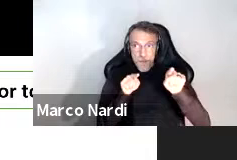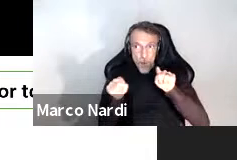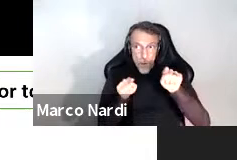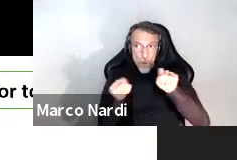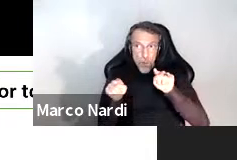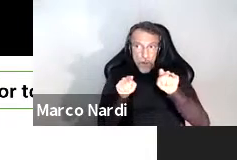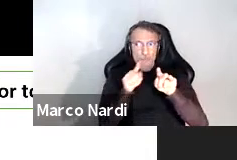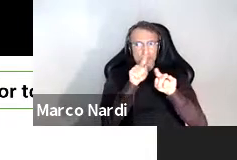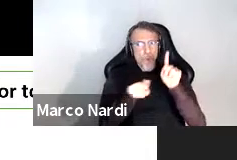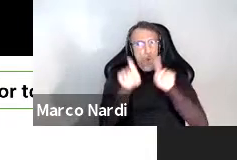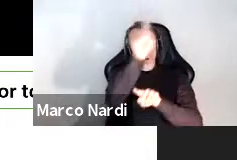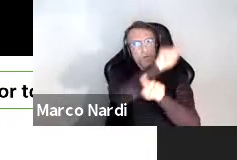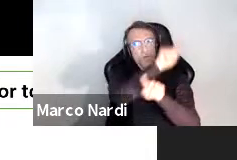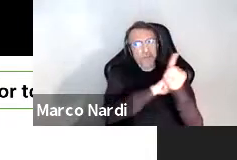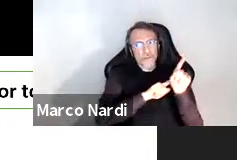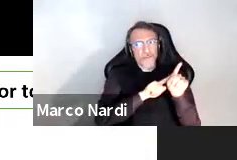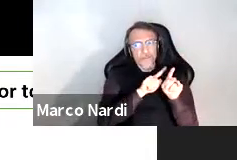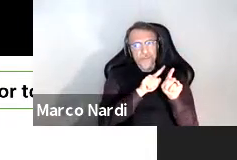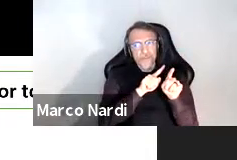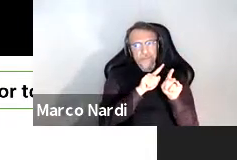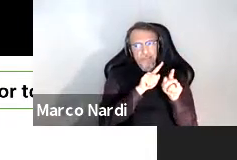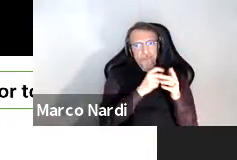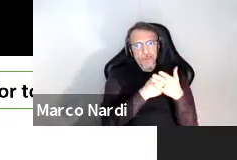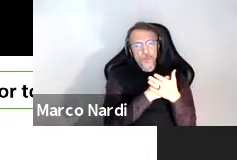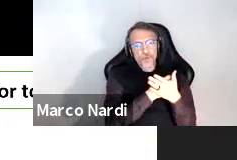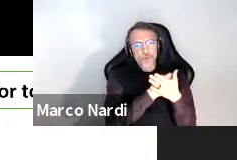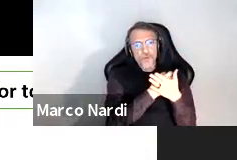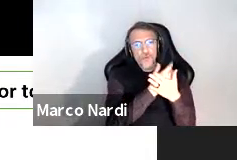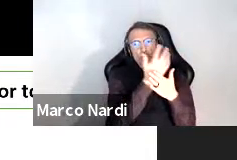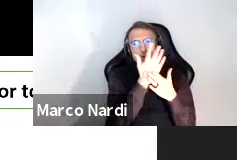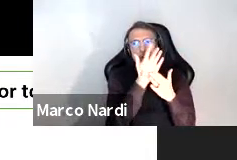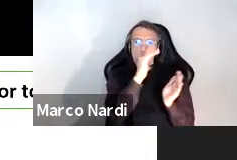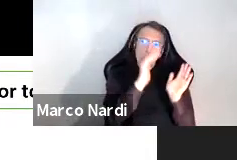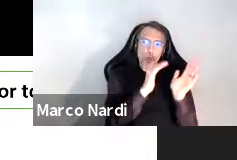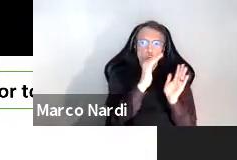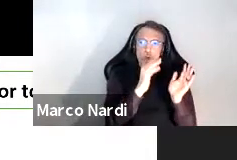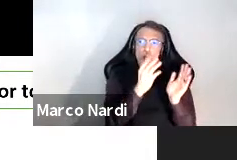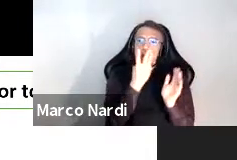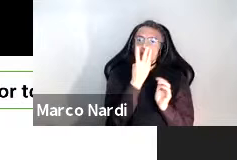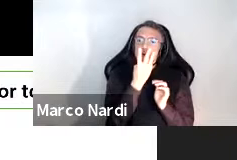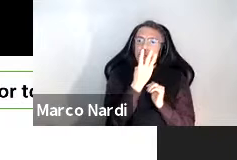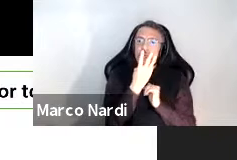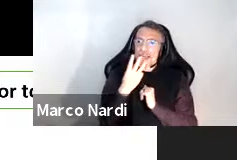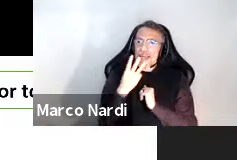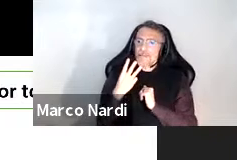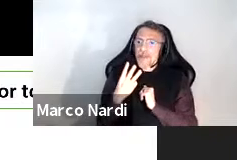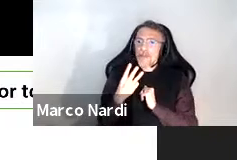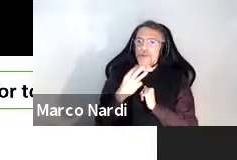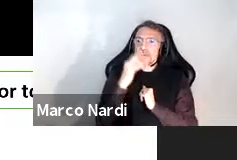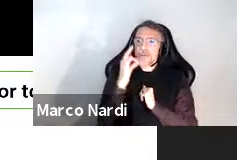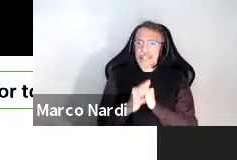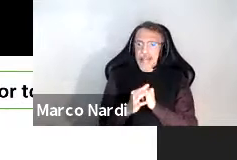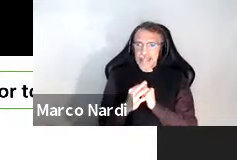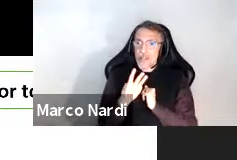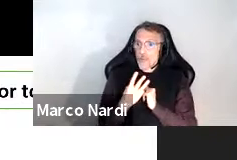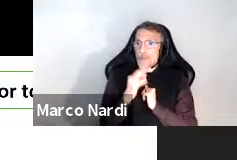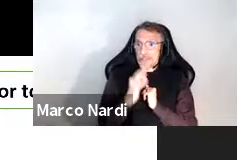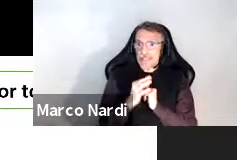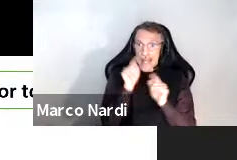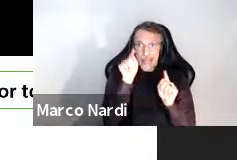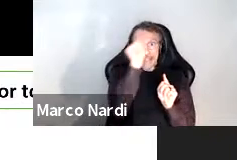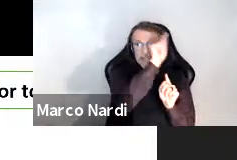African economies experience growth that are within the range of 3%, which cannot be said to be